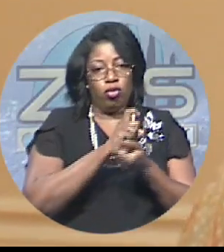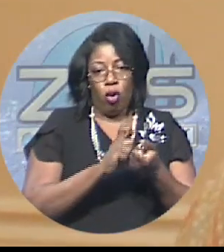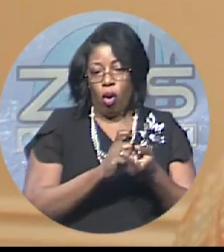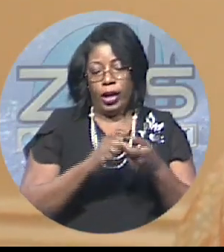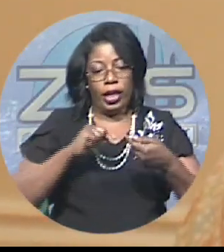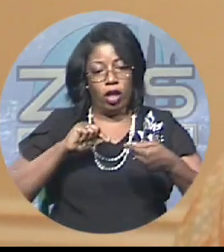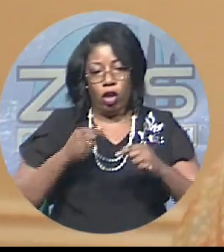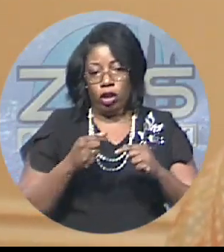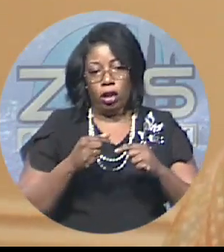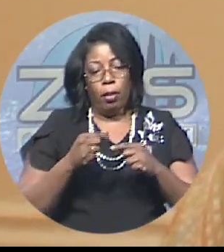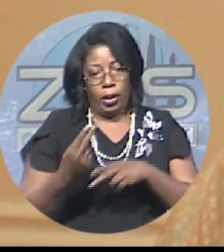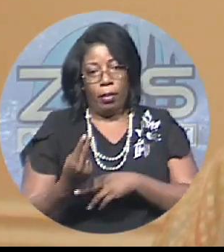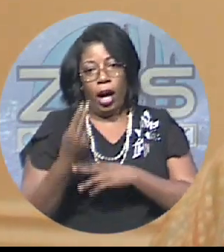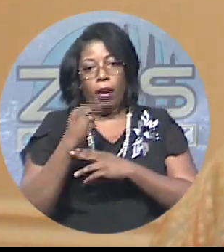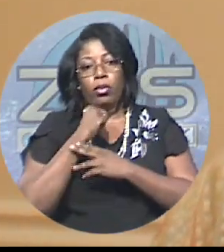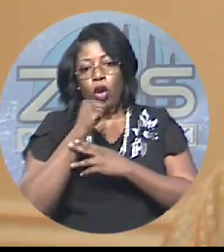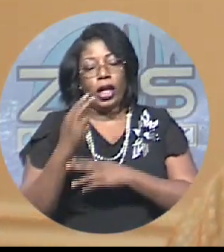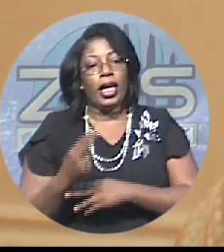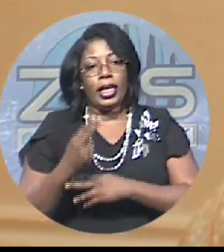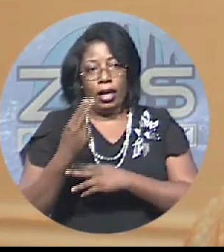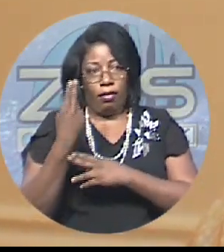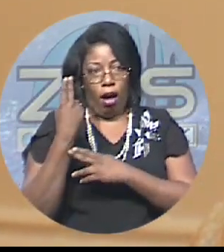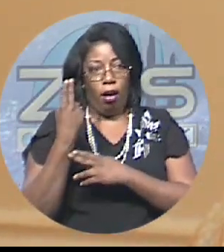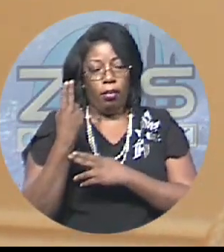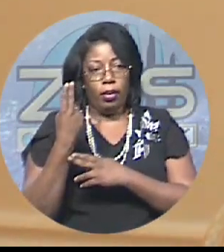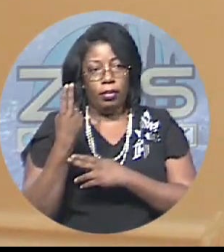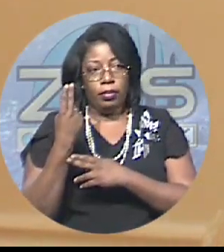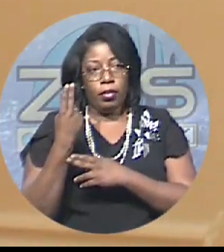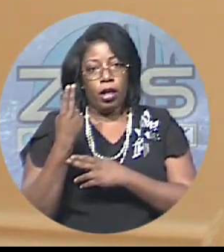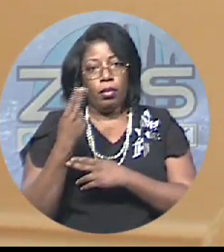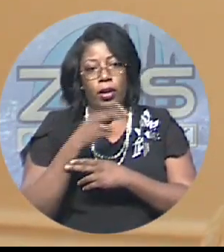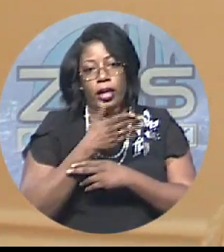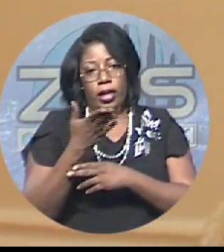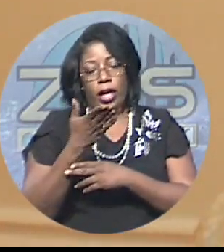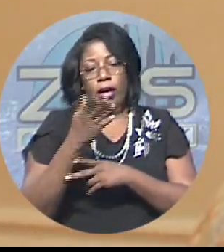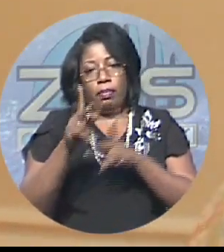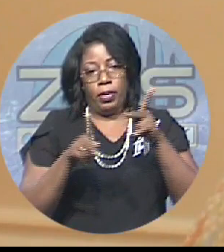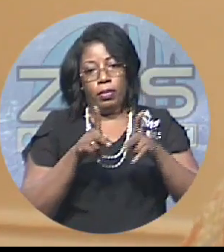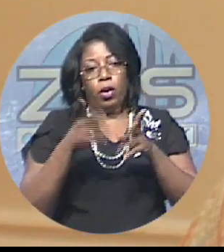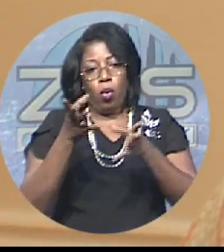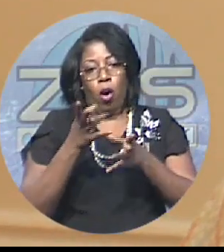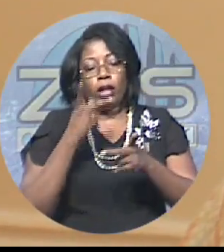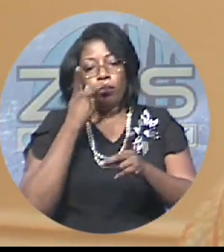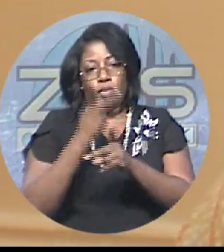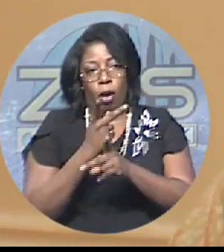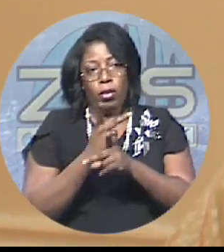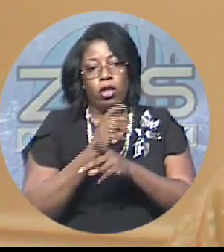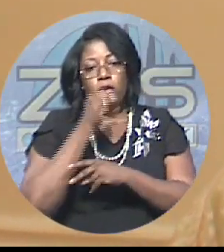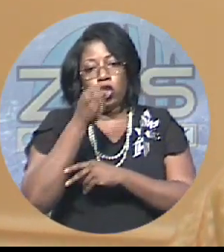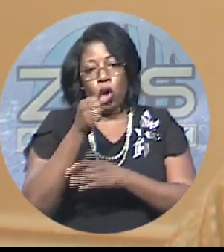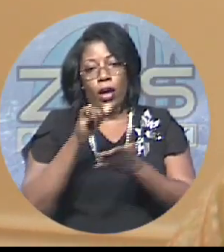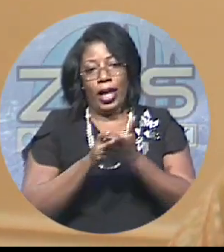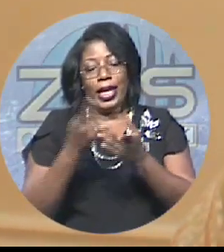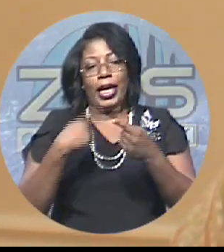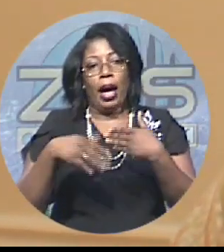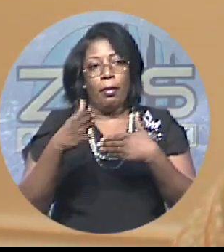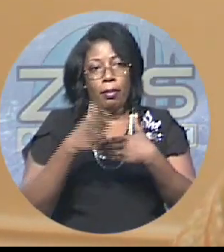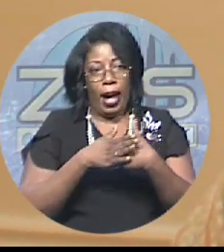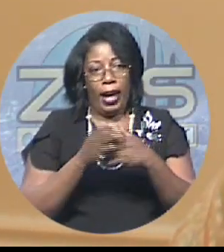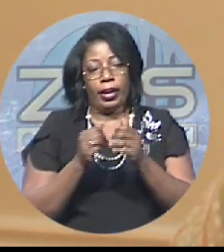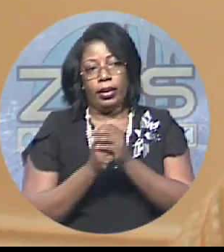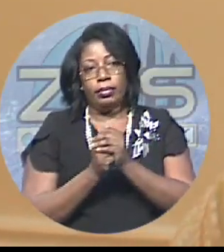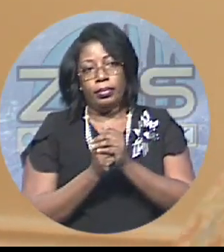back up. And, you know, they just wanted the promise that we were coming back. And this